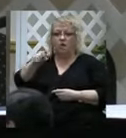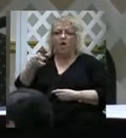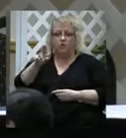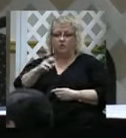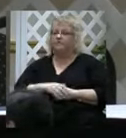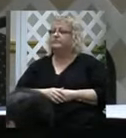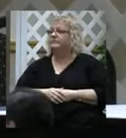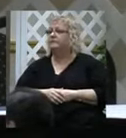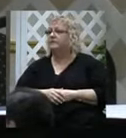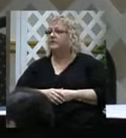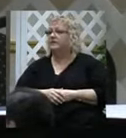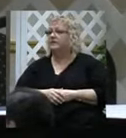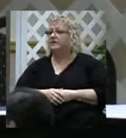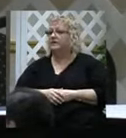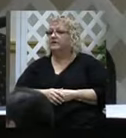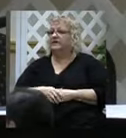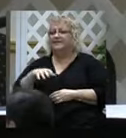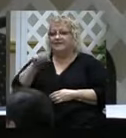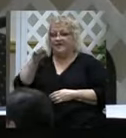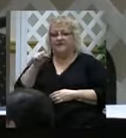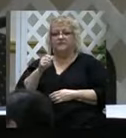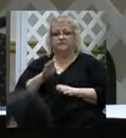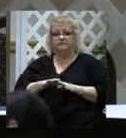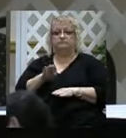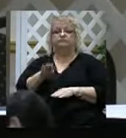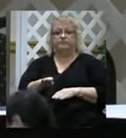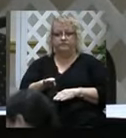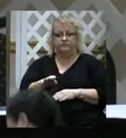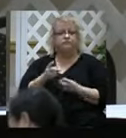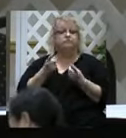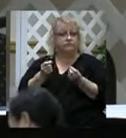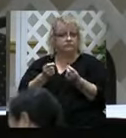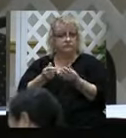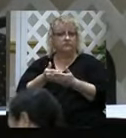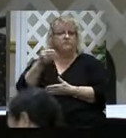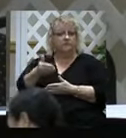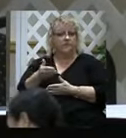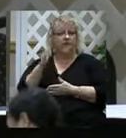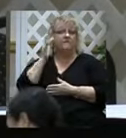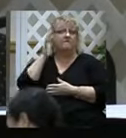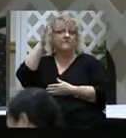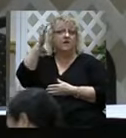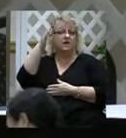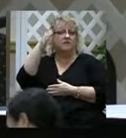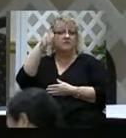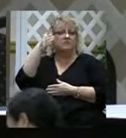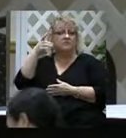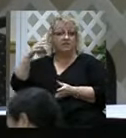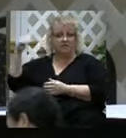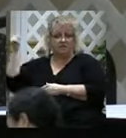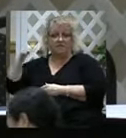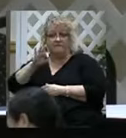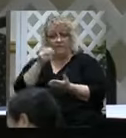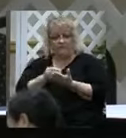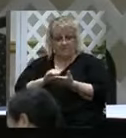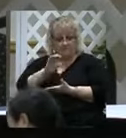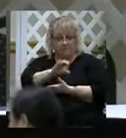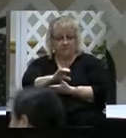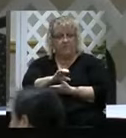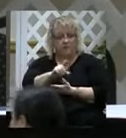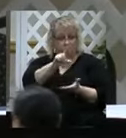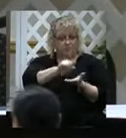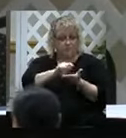what I'm trying to say is you can take these small steps, and eventually, after she left and we found some money, we